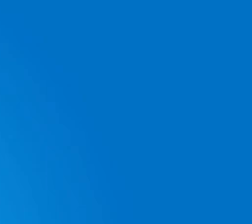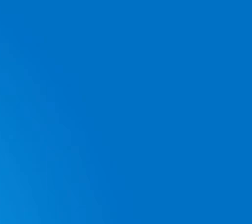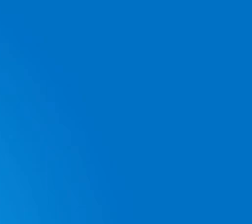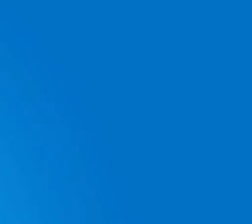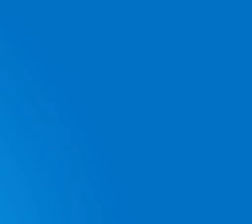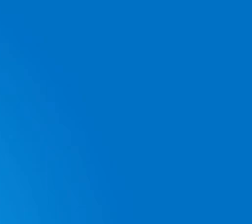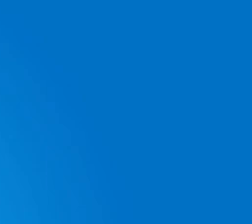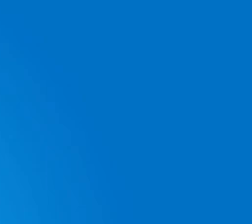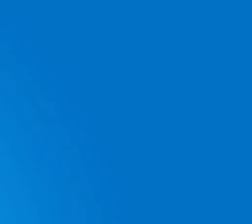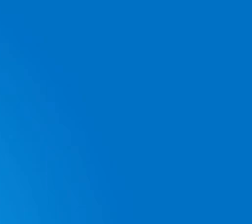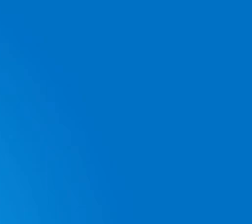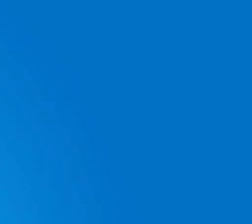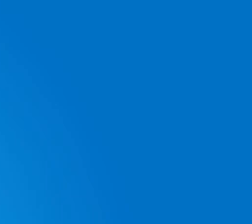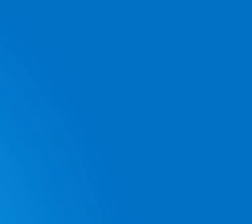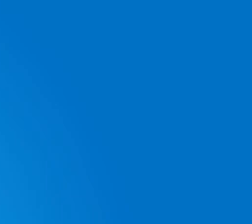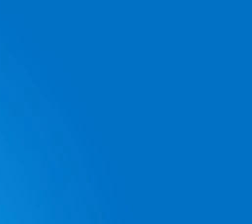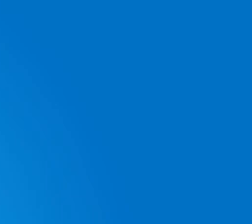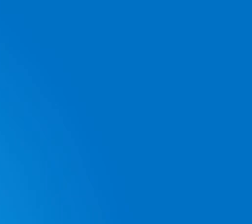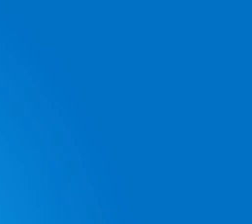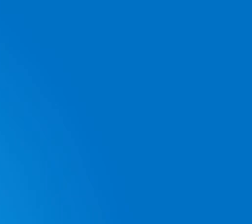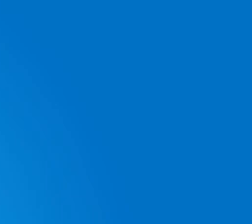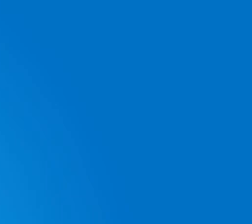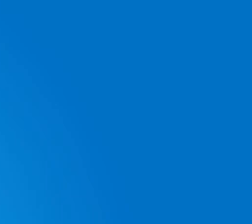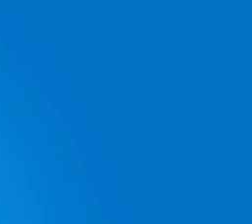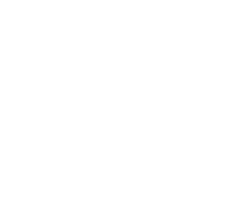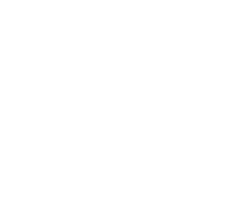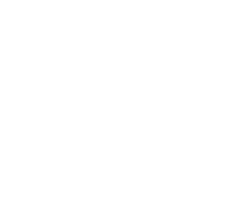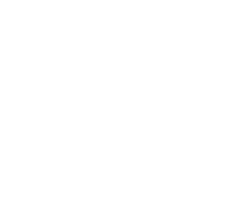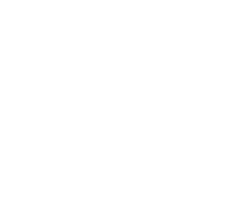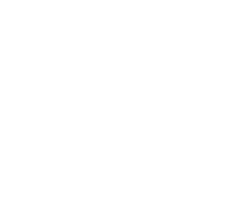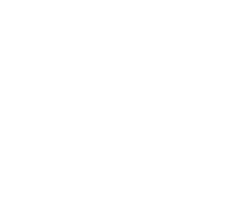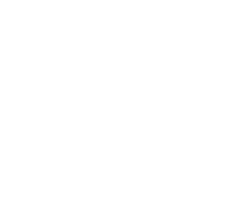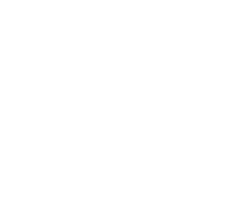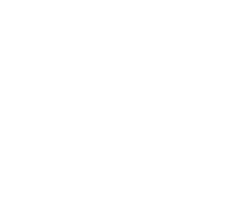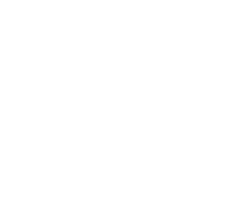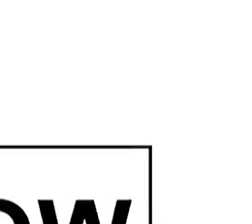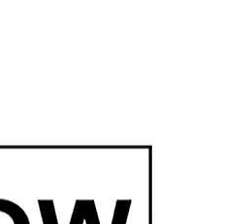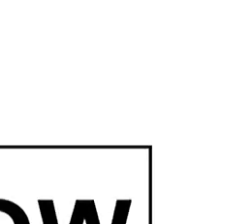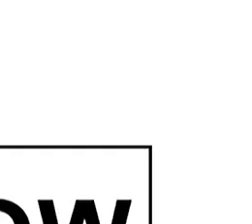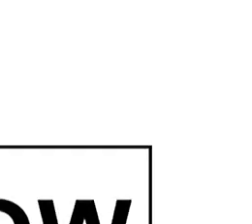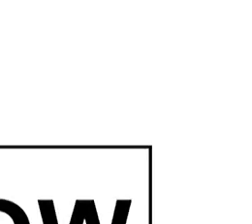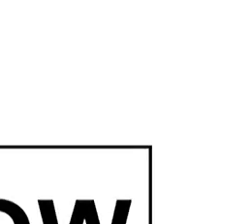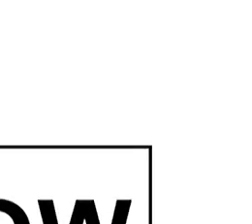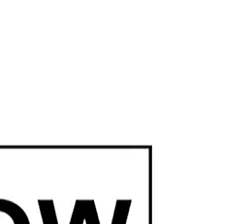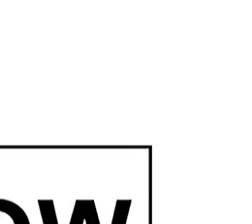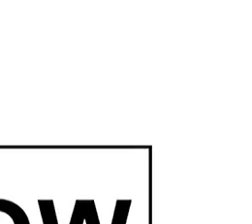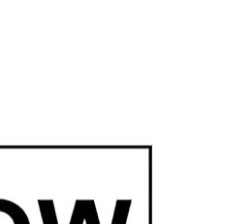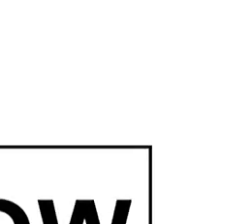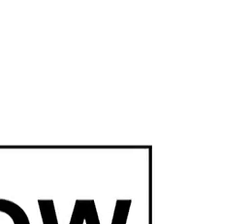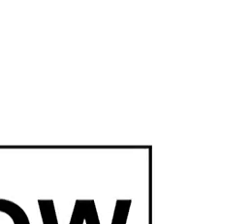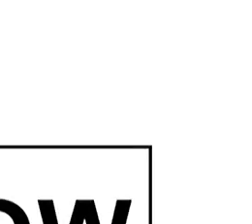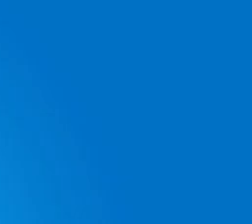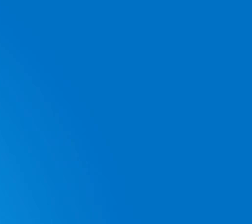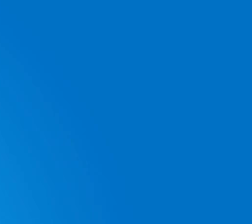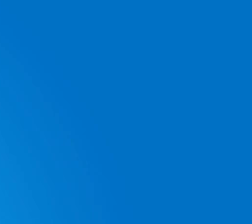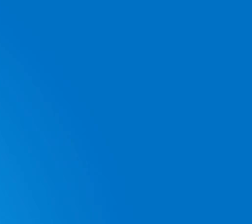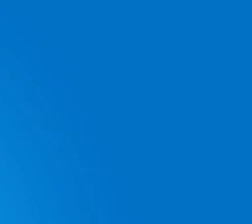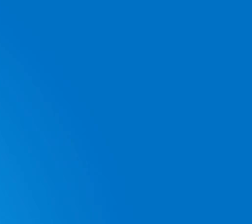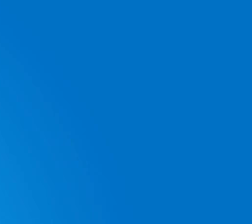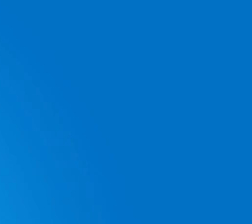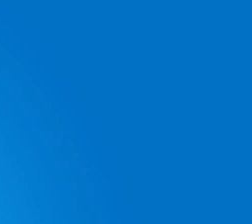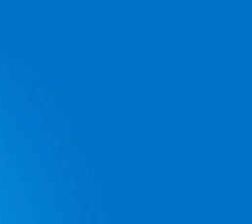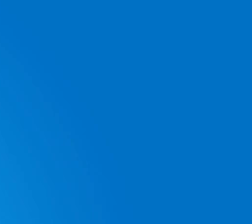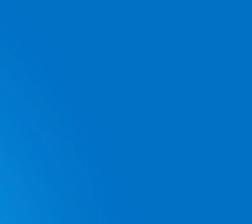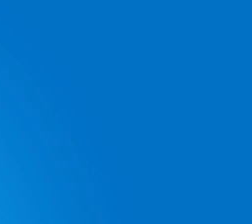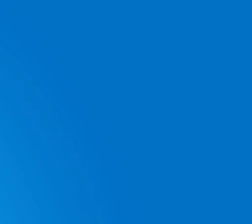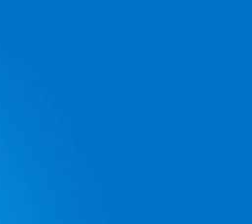important thing is that you actively participate in the process. Get to know your MPs and know the shreps on the policies, and then you just do the do and